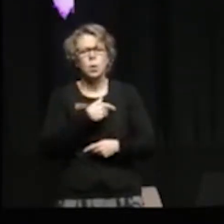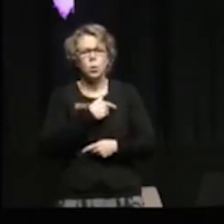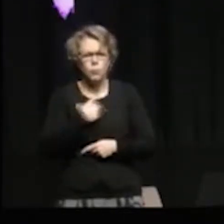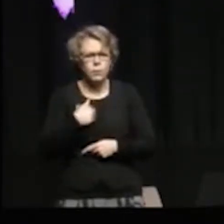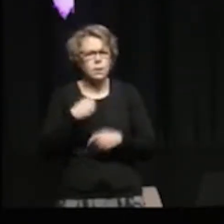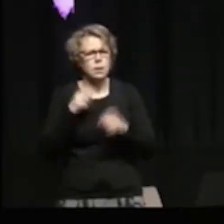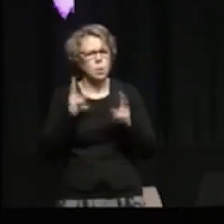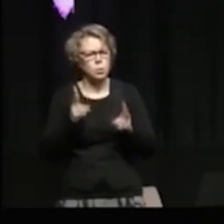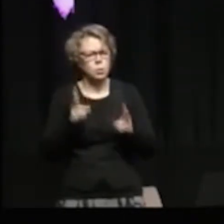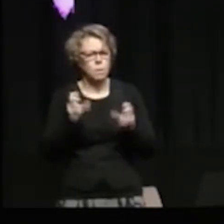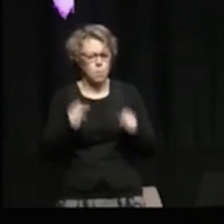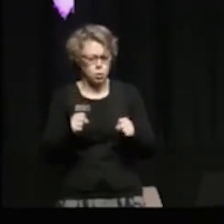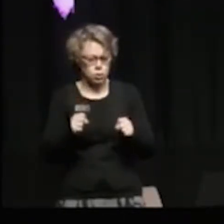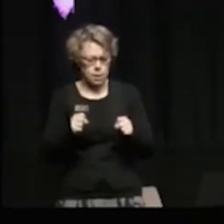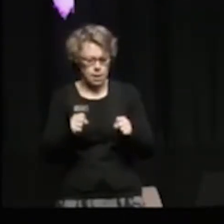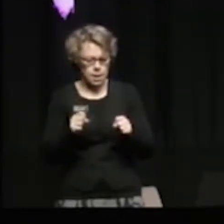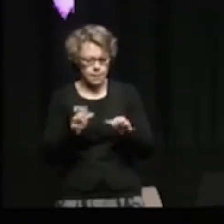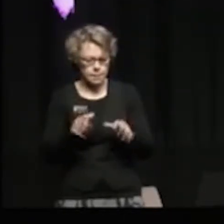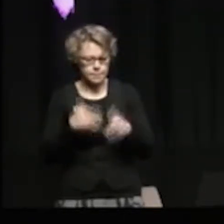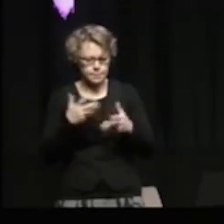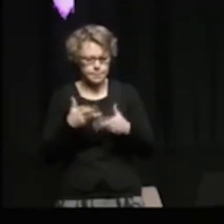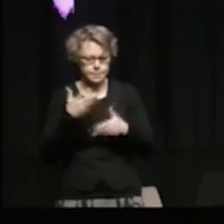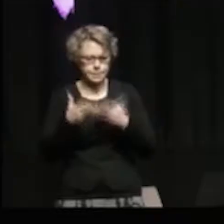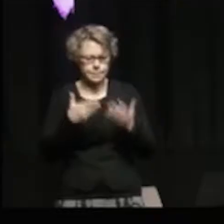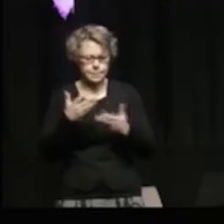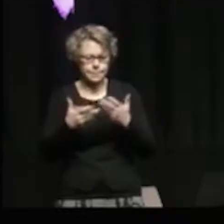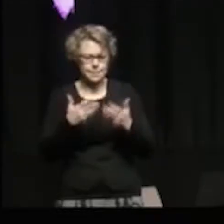To me, it's also